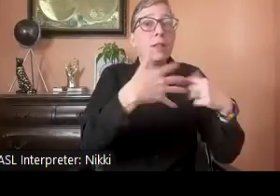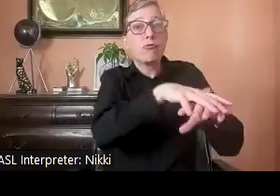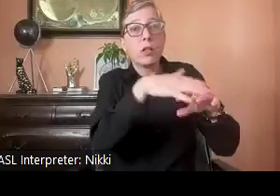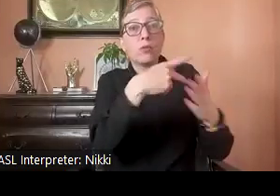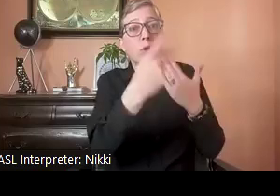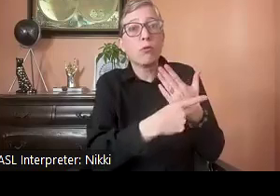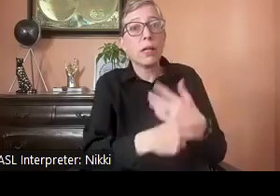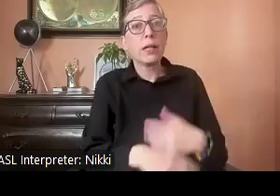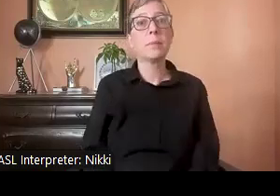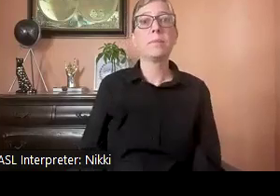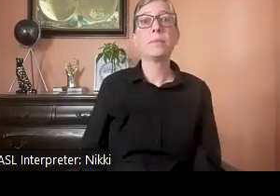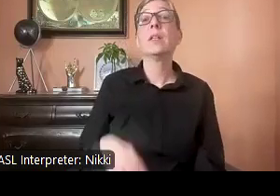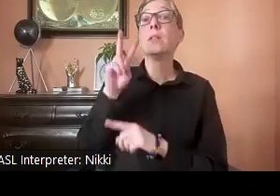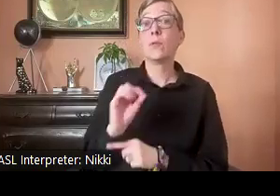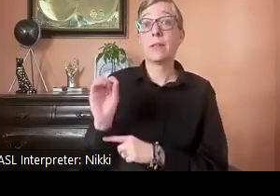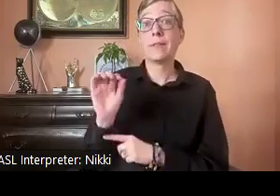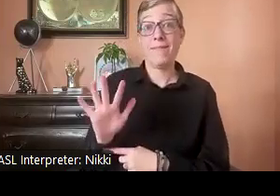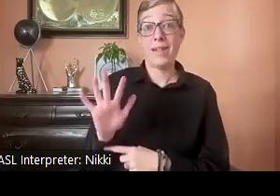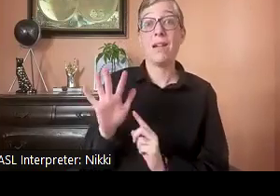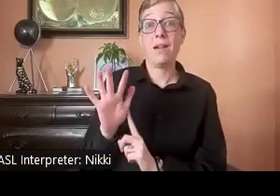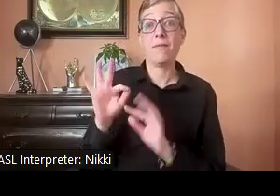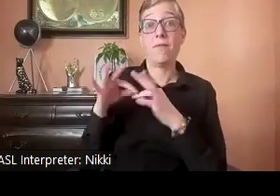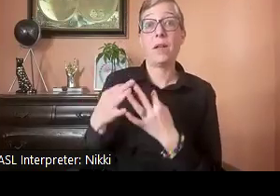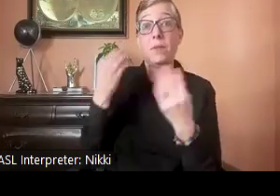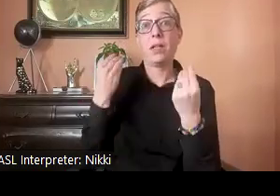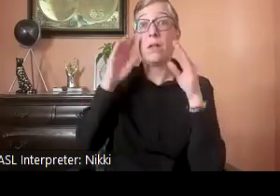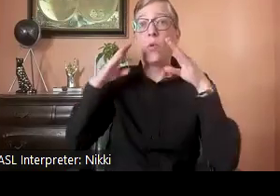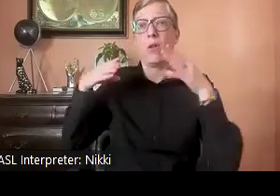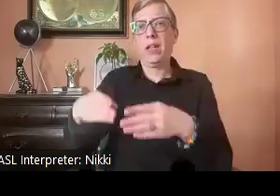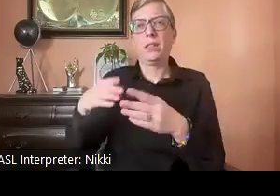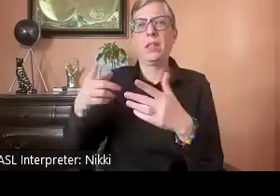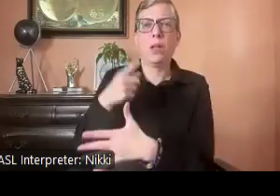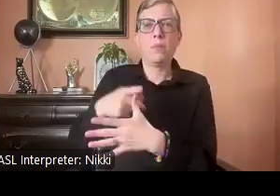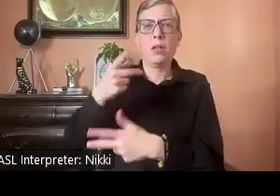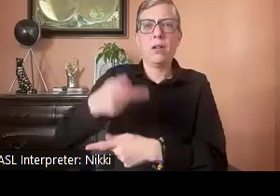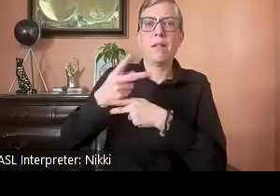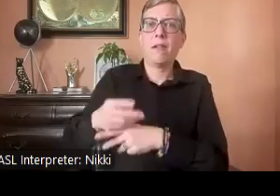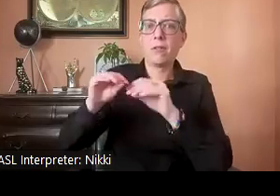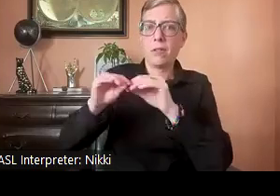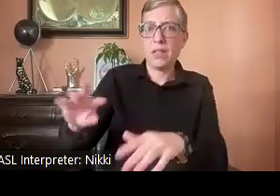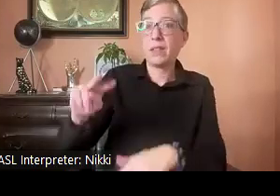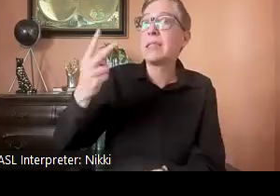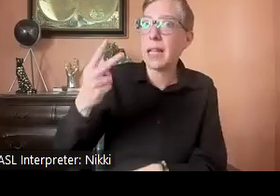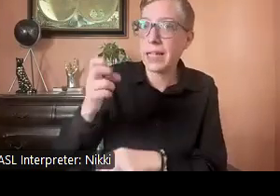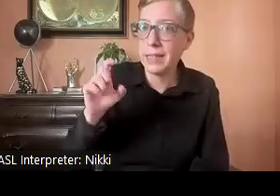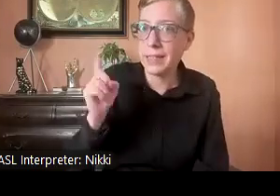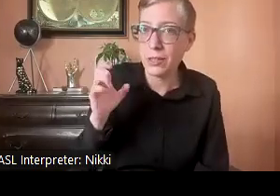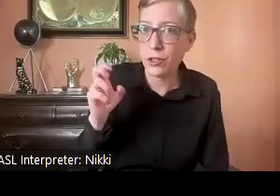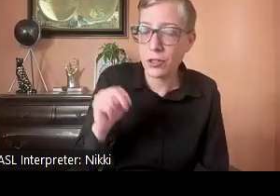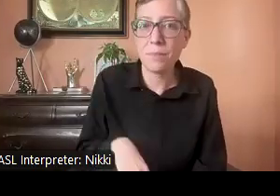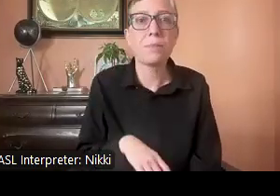edition. And Cherokee Health Systems expands a lot of their services by then. And 2007